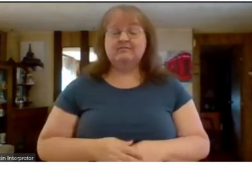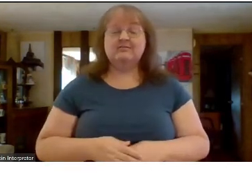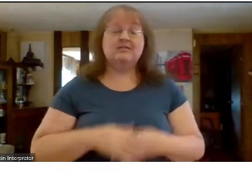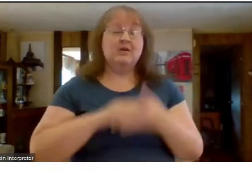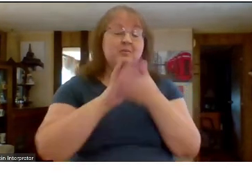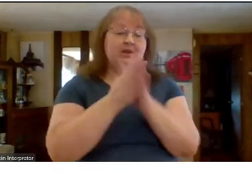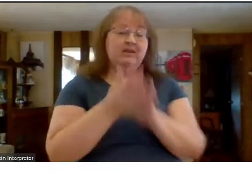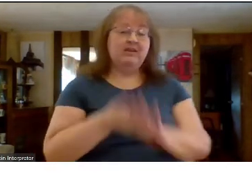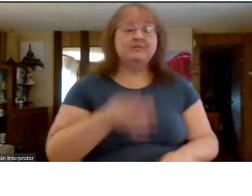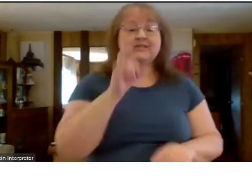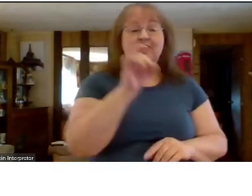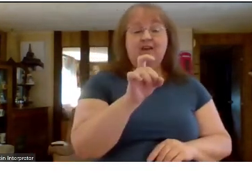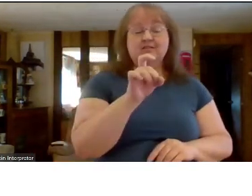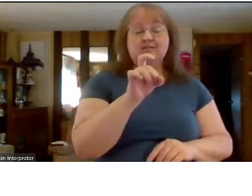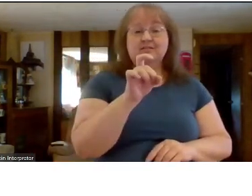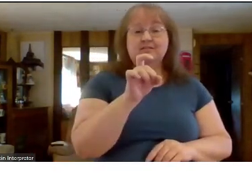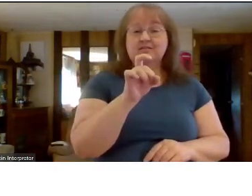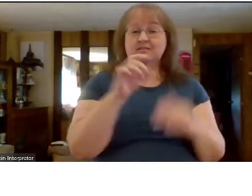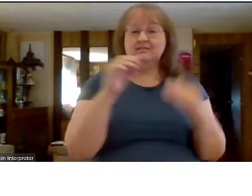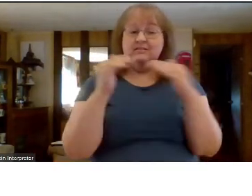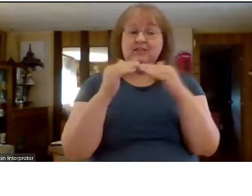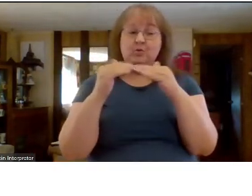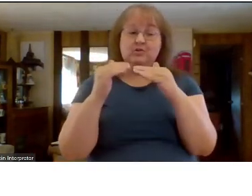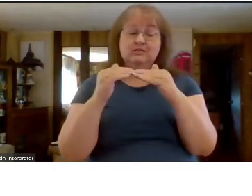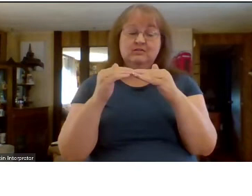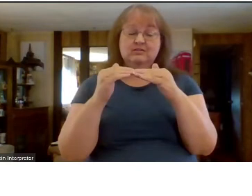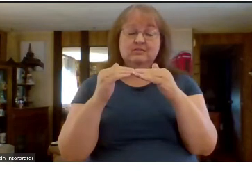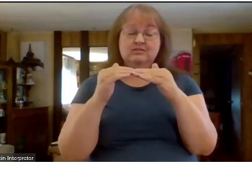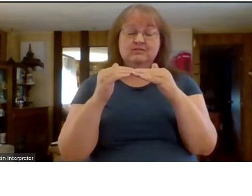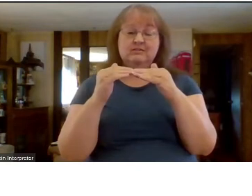by 118, x